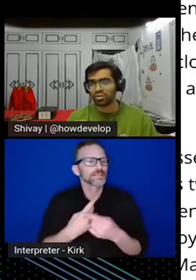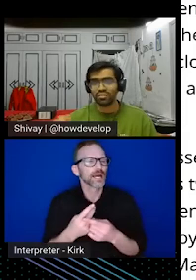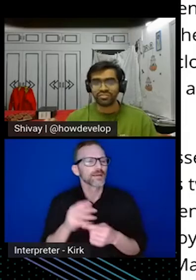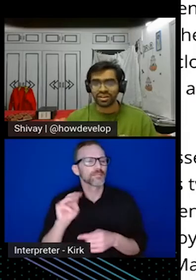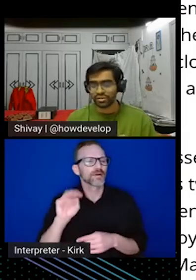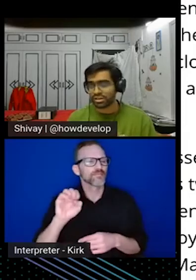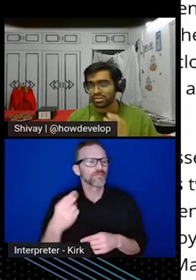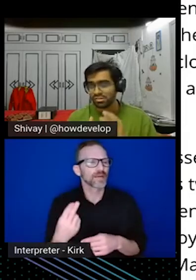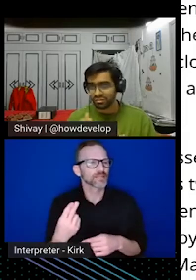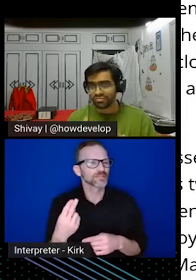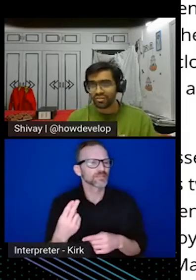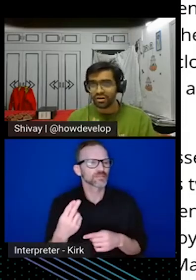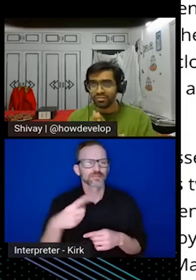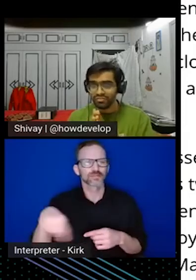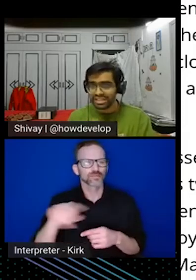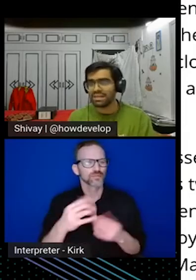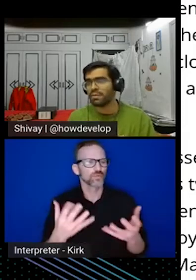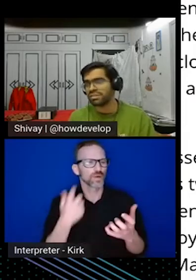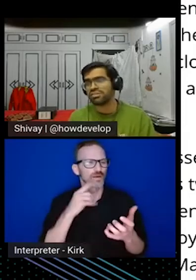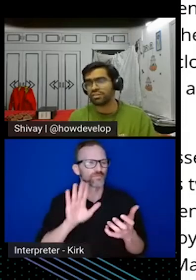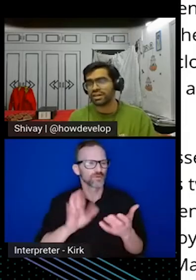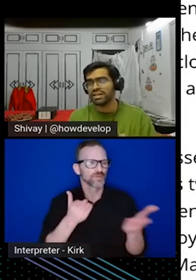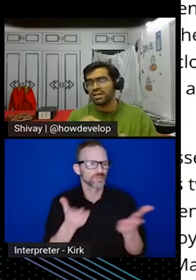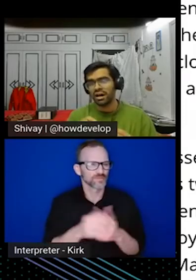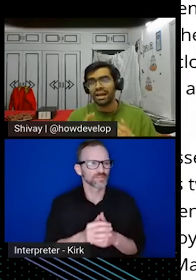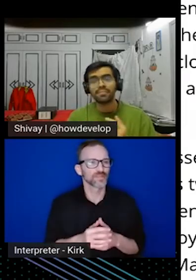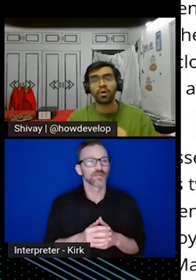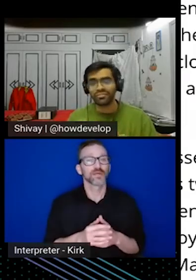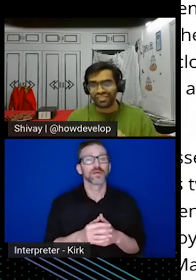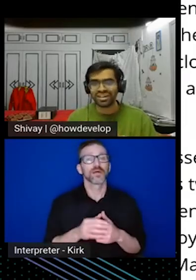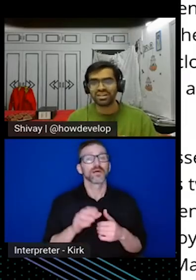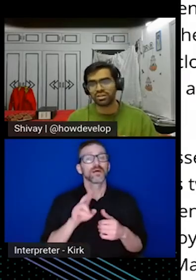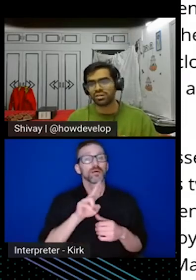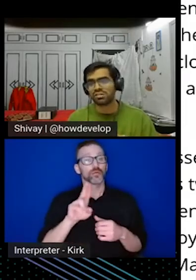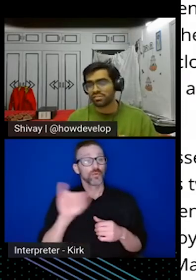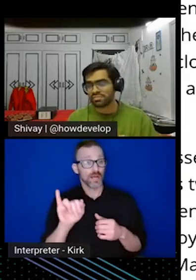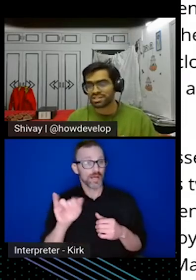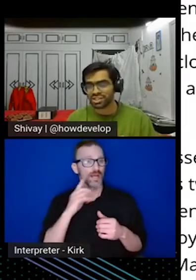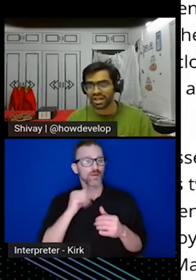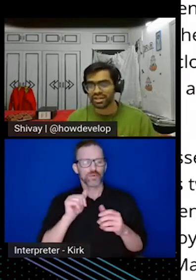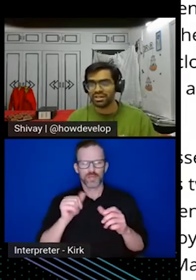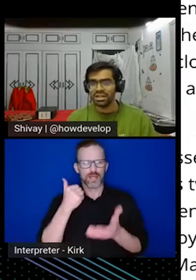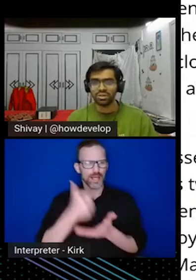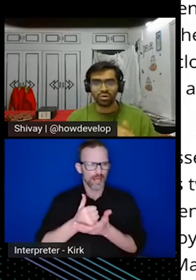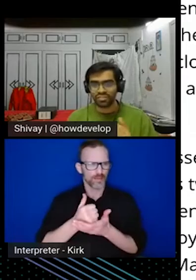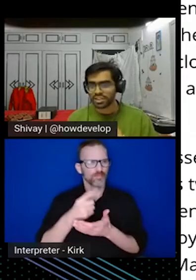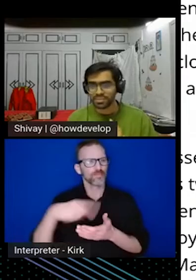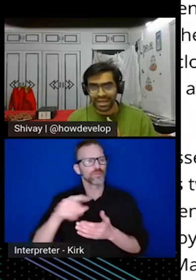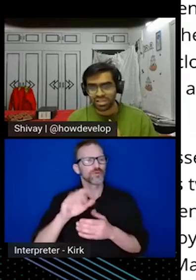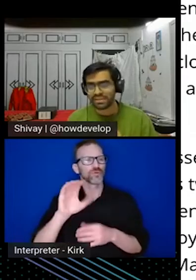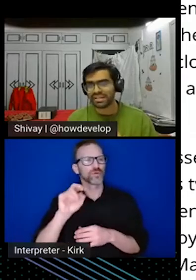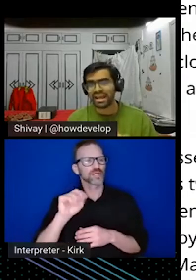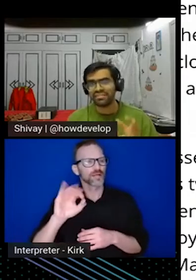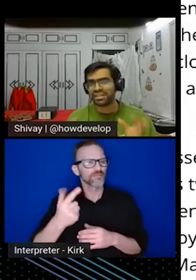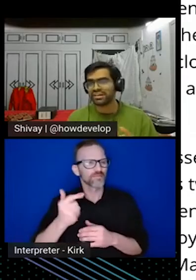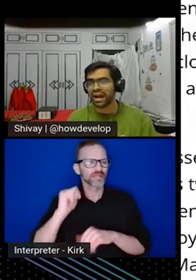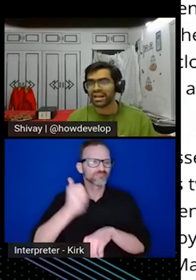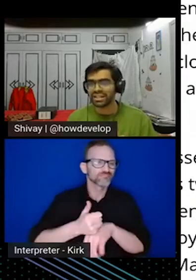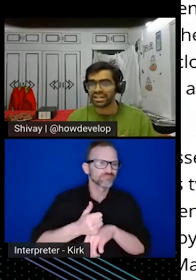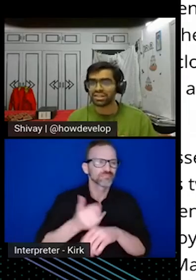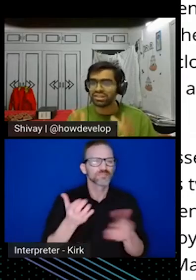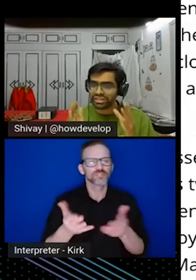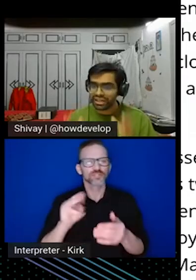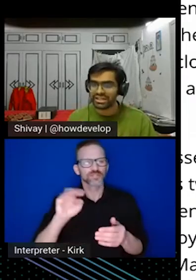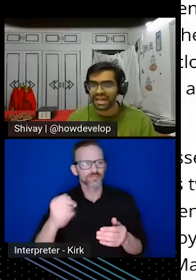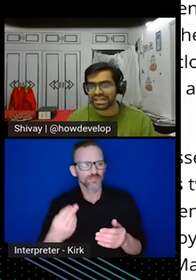you can sort of, with the help of this UI, help configure your service mesh and do configuration management, everything,